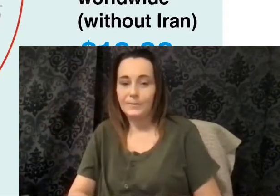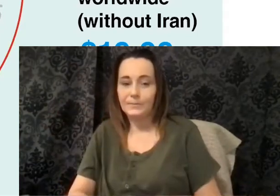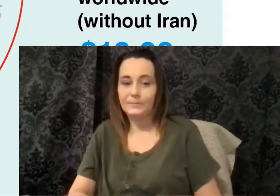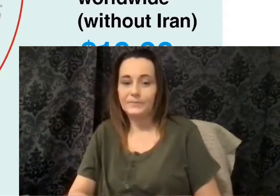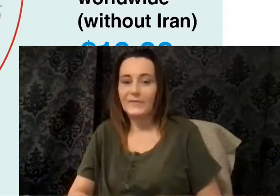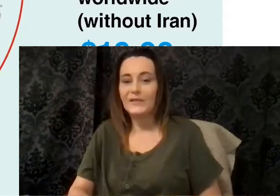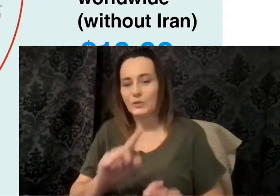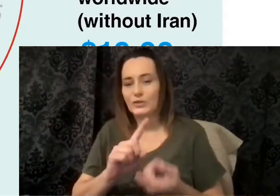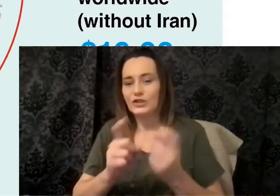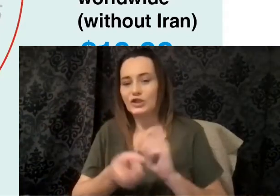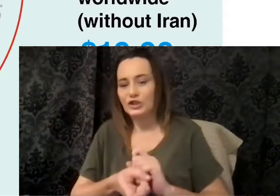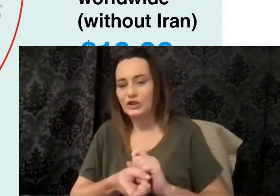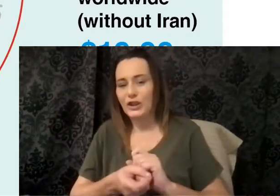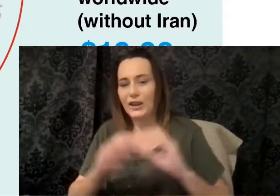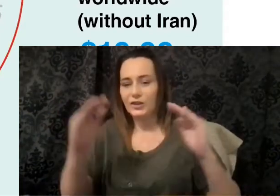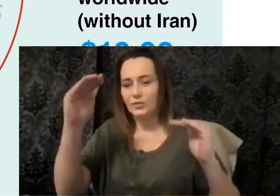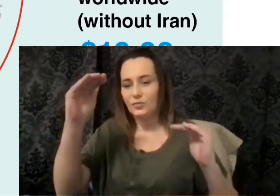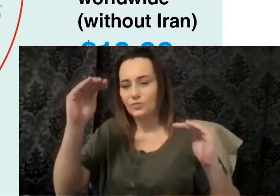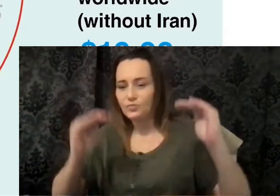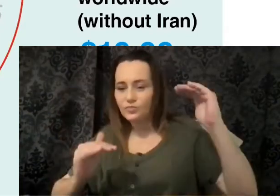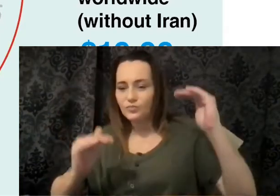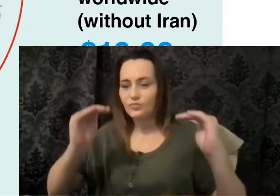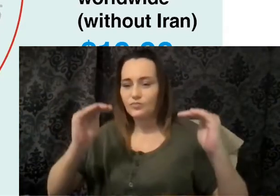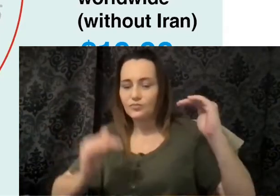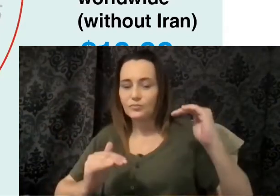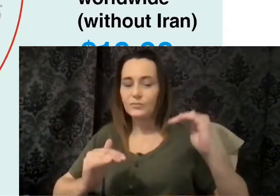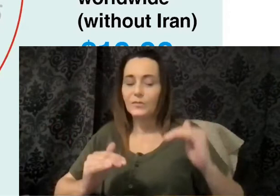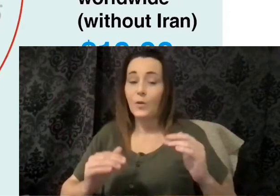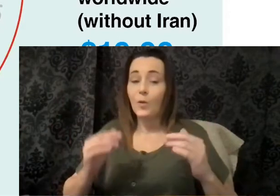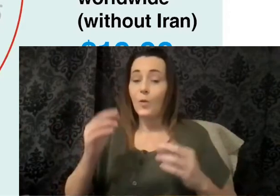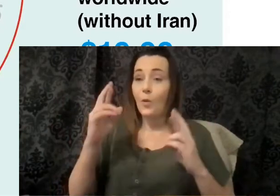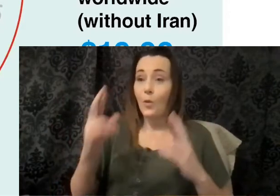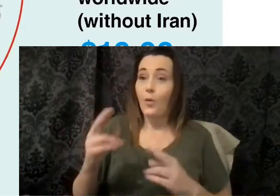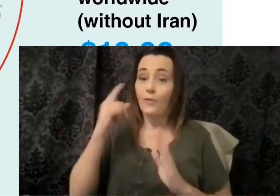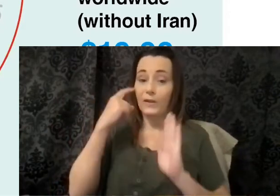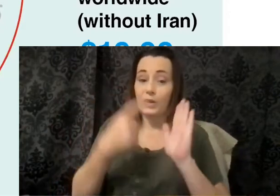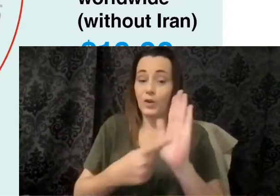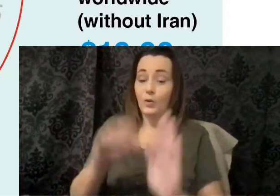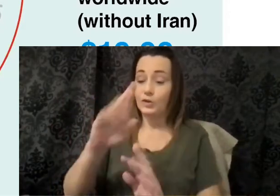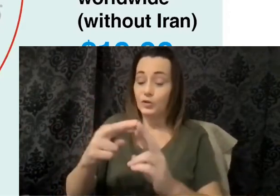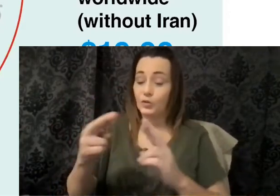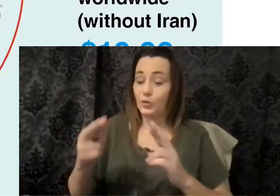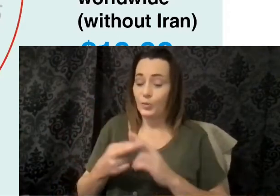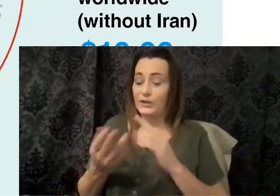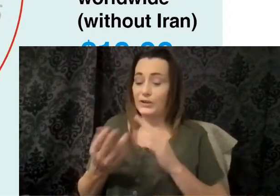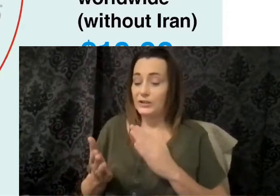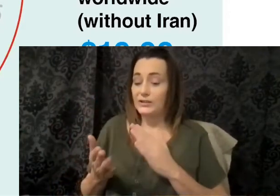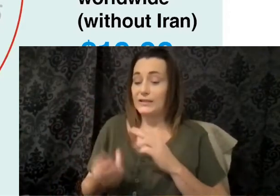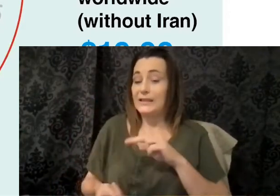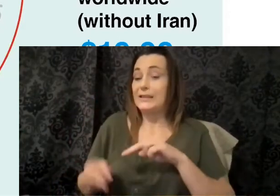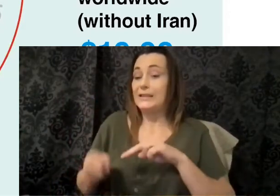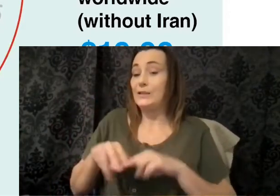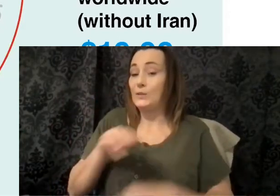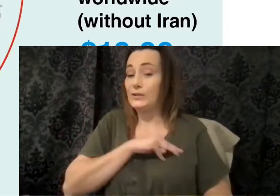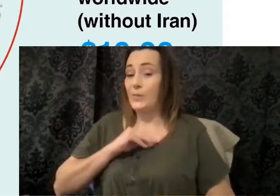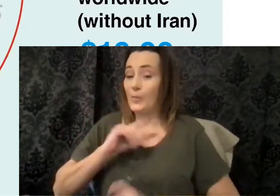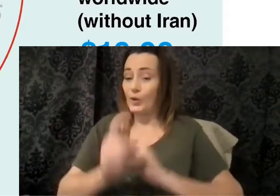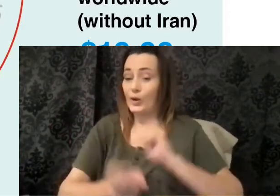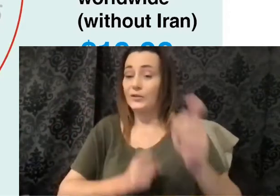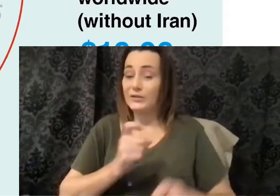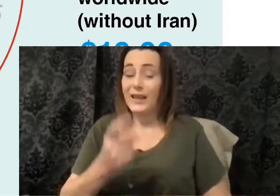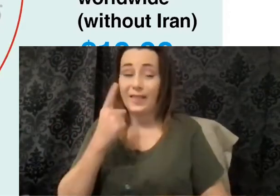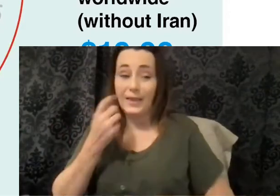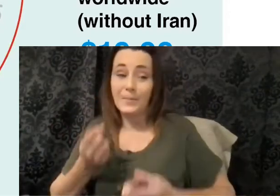changed a bit. Hopefully, you have noticed in your regions as well an increase in member contributions. I think people have been very generous throughout the